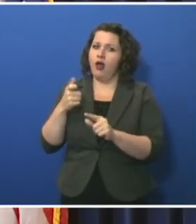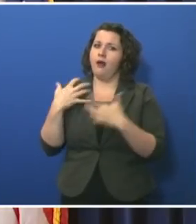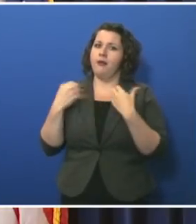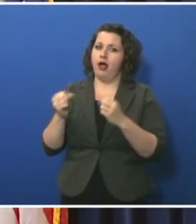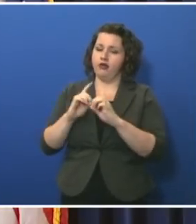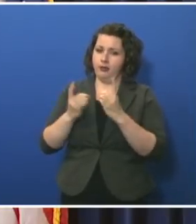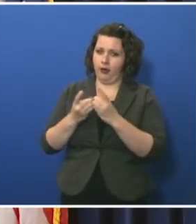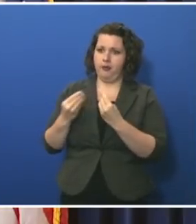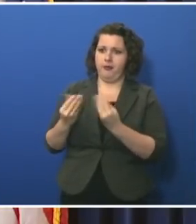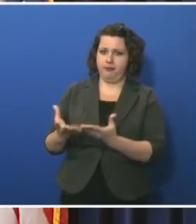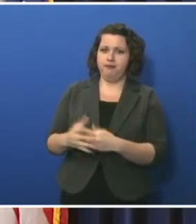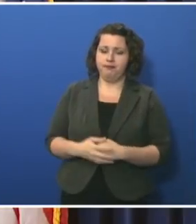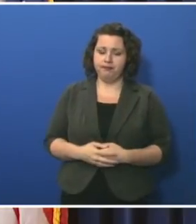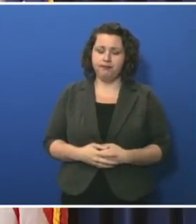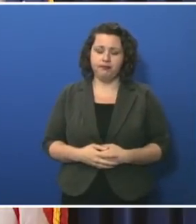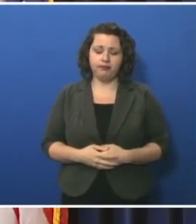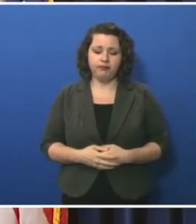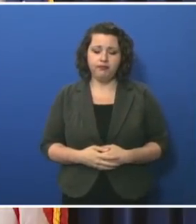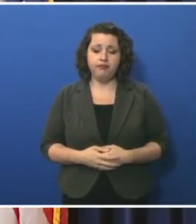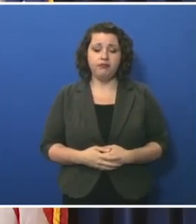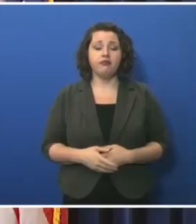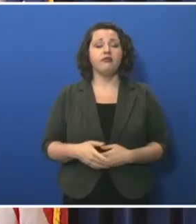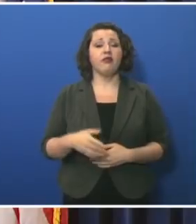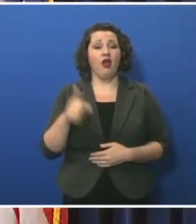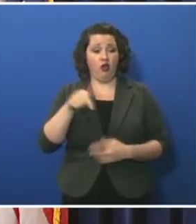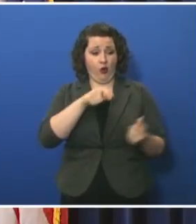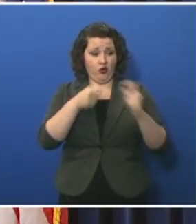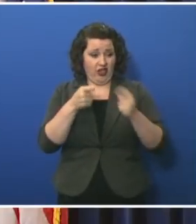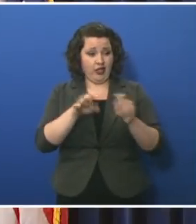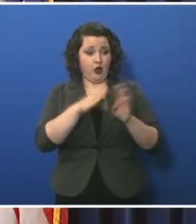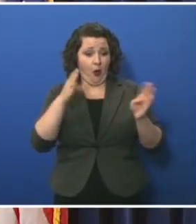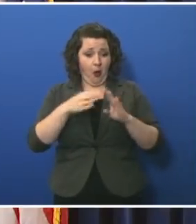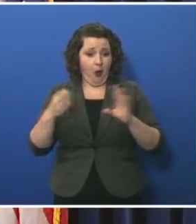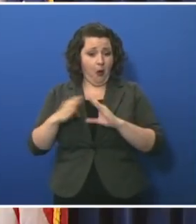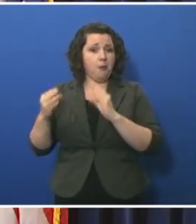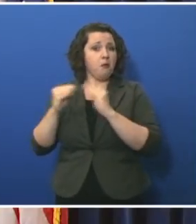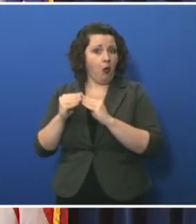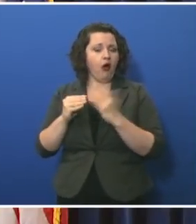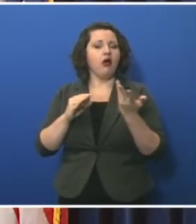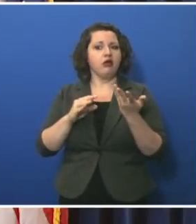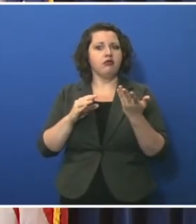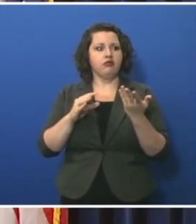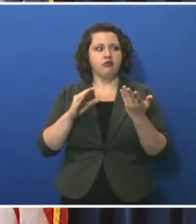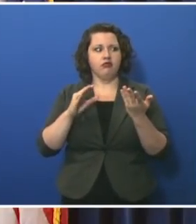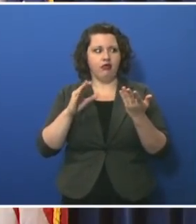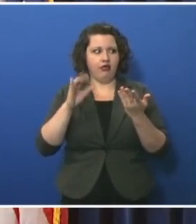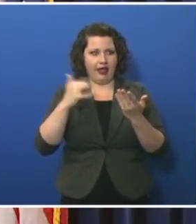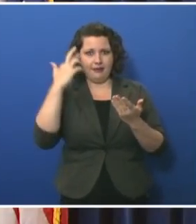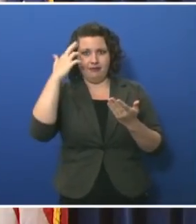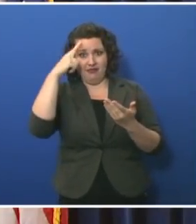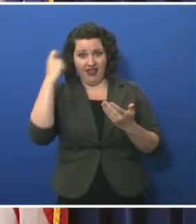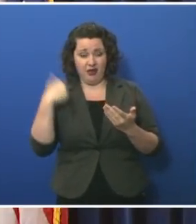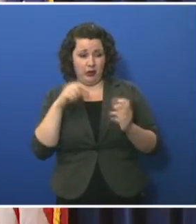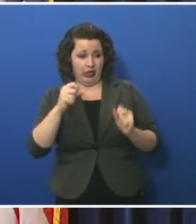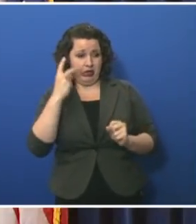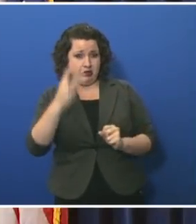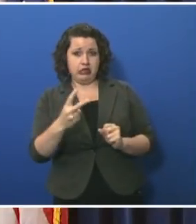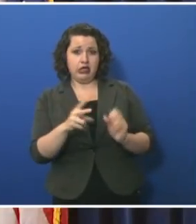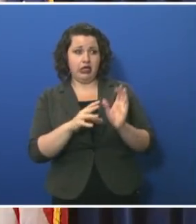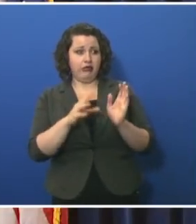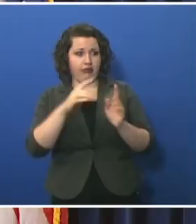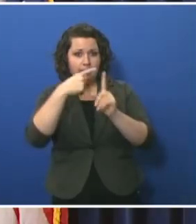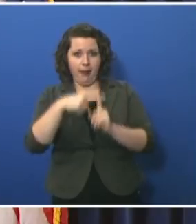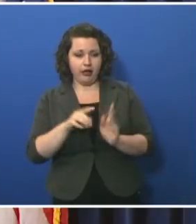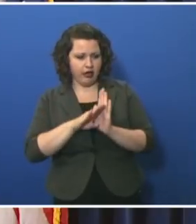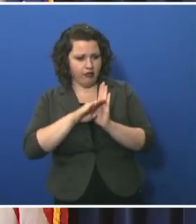of Public Health. These changes are a result of the positive forward momentum that we're generating in